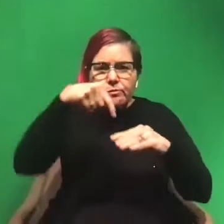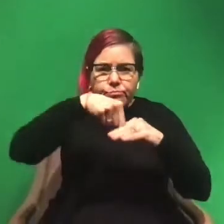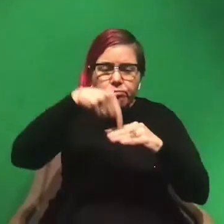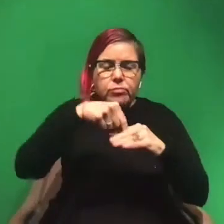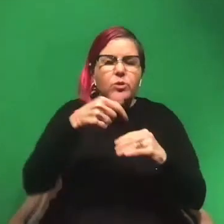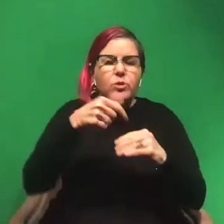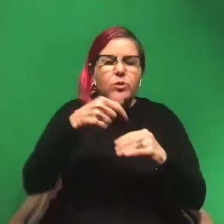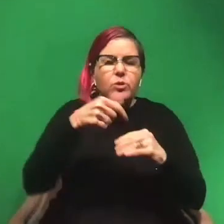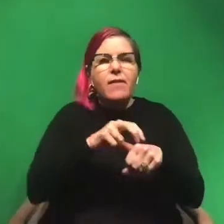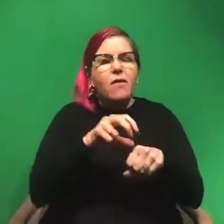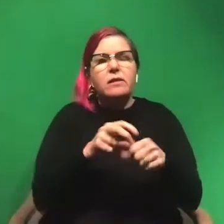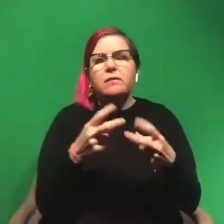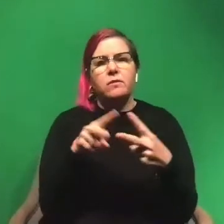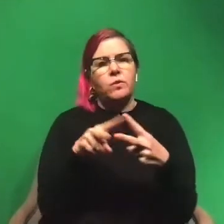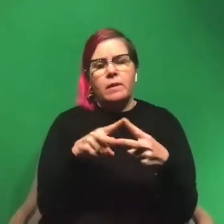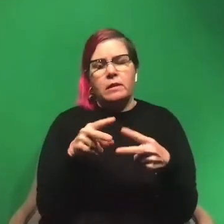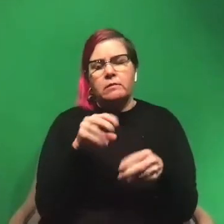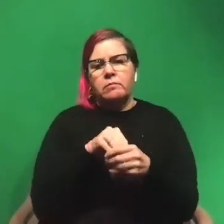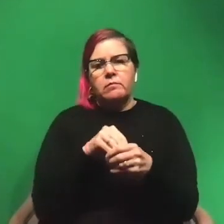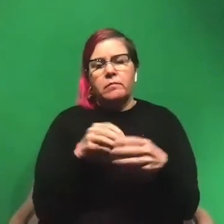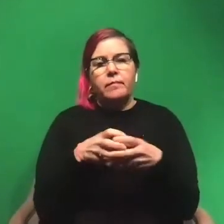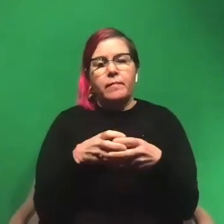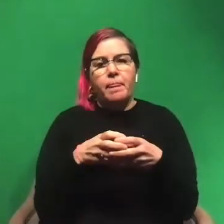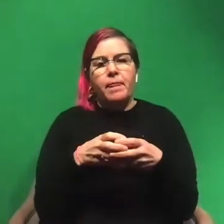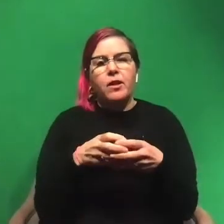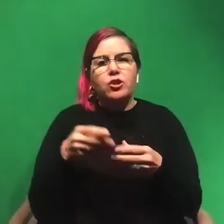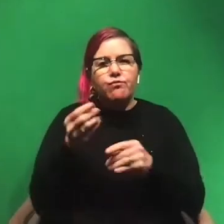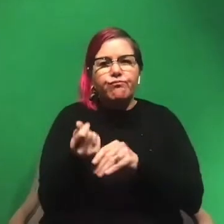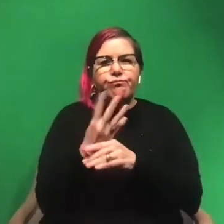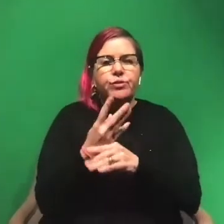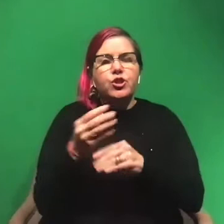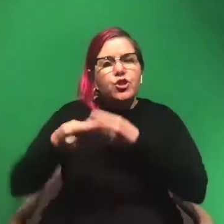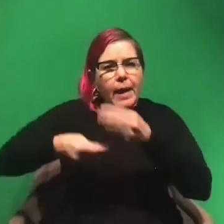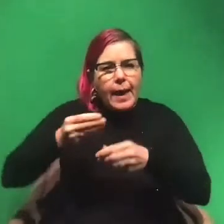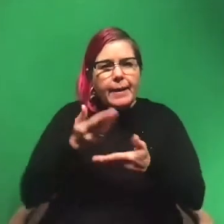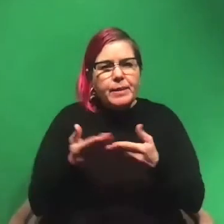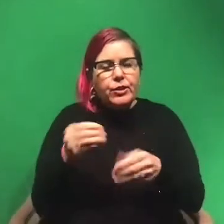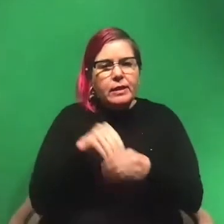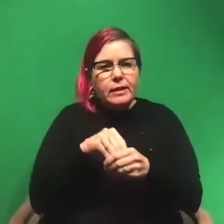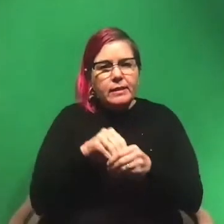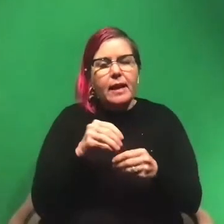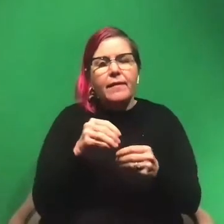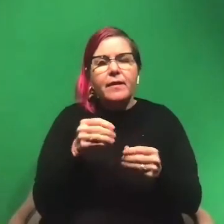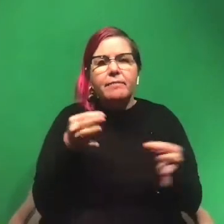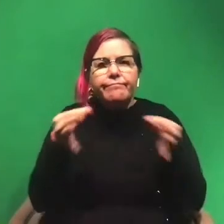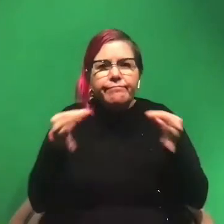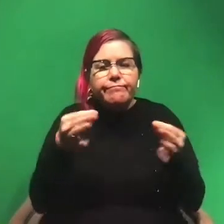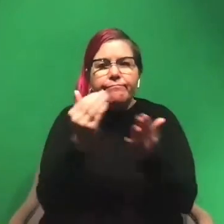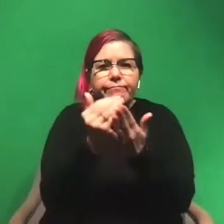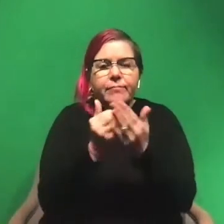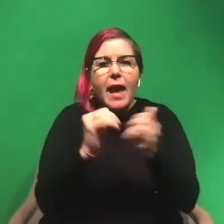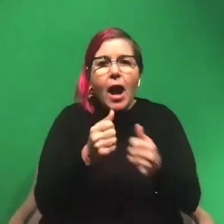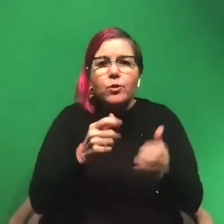there is composed of mainly two things: is the genetic material that has the recipe to make more